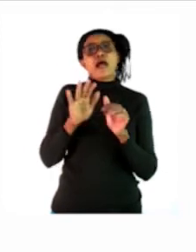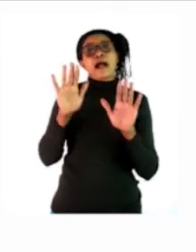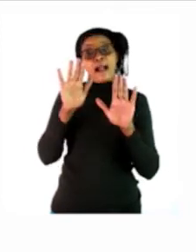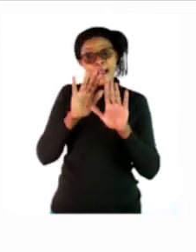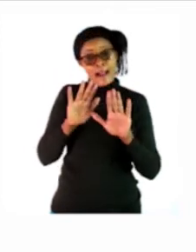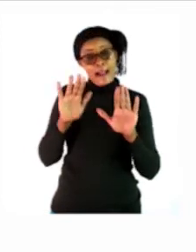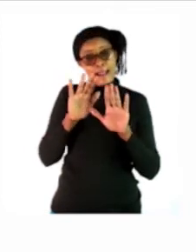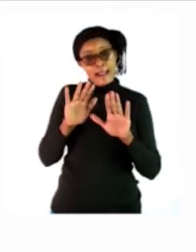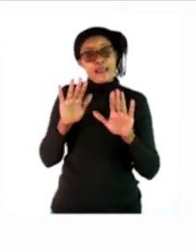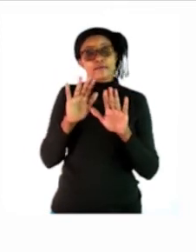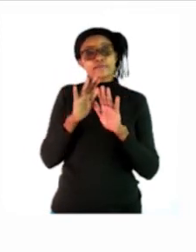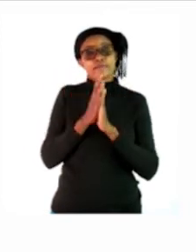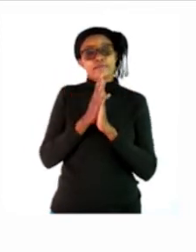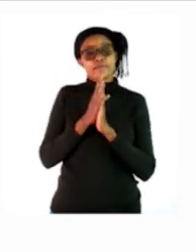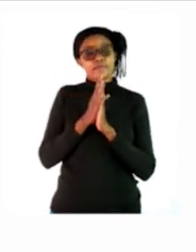it in.